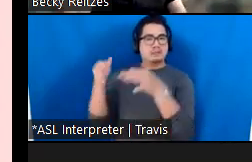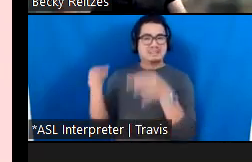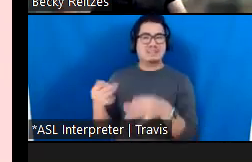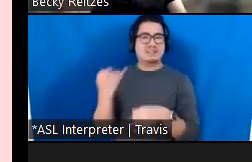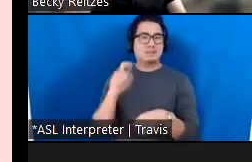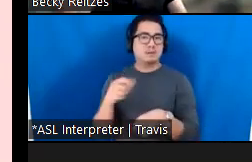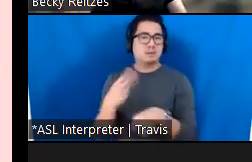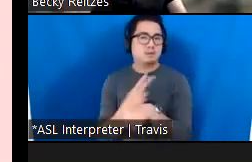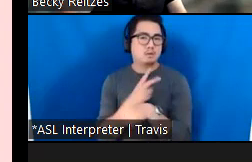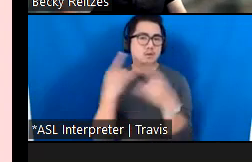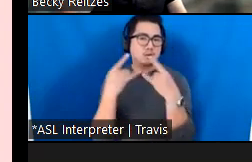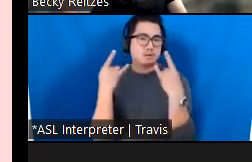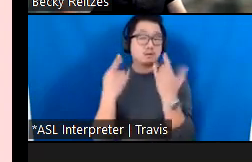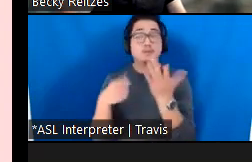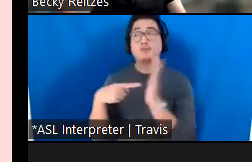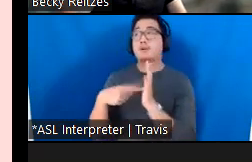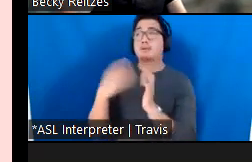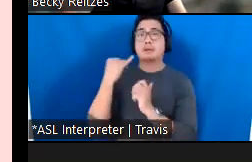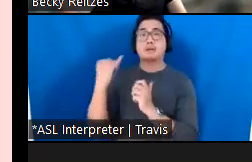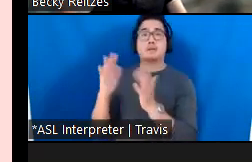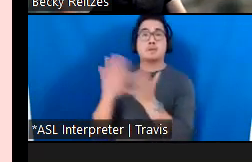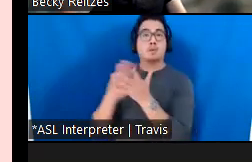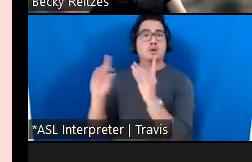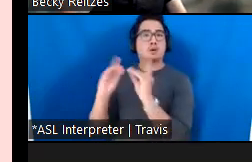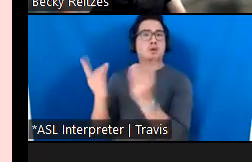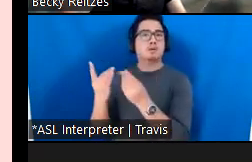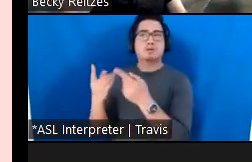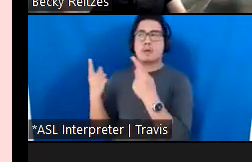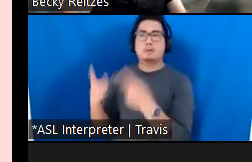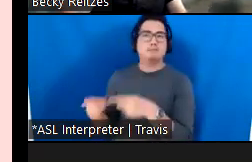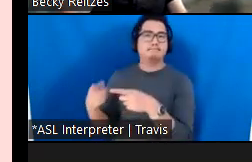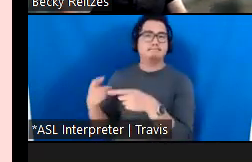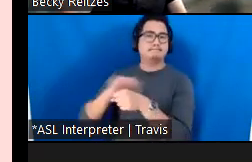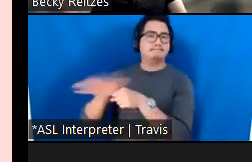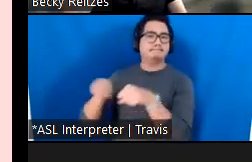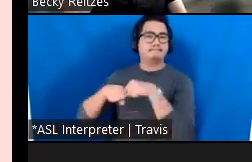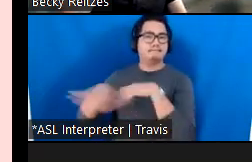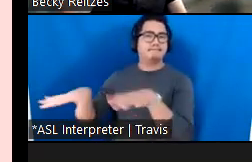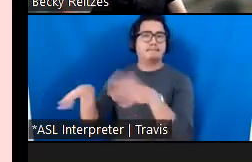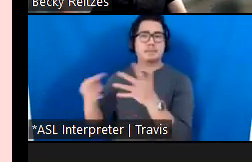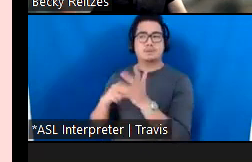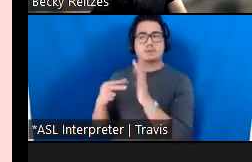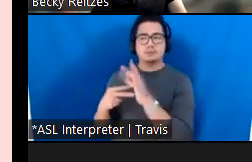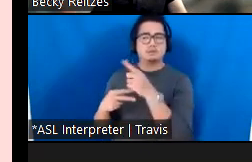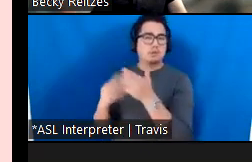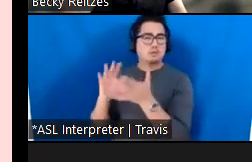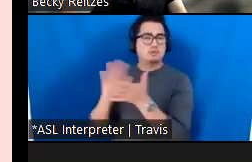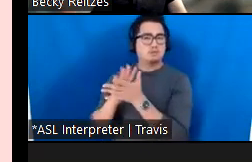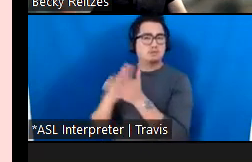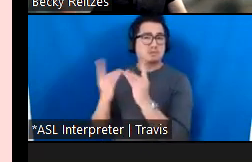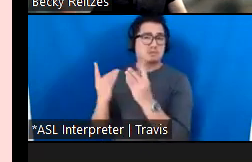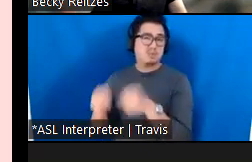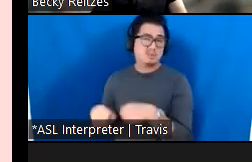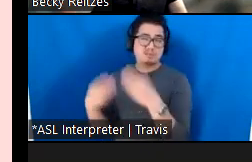an outbreak, a school district may decide that they're going to mandate masking for 2 weeks. Again, there's always exceptions to masking based